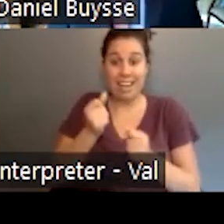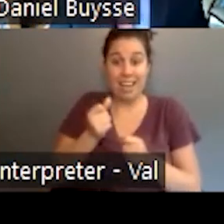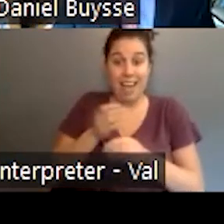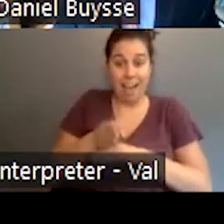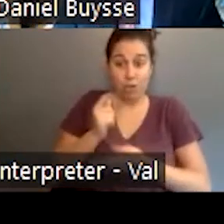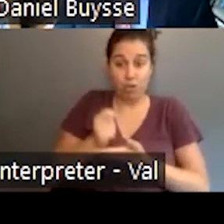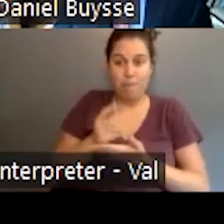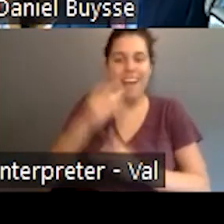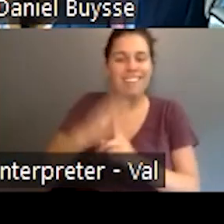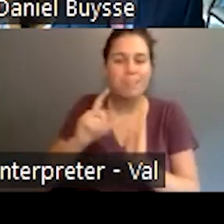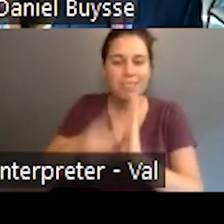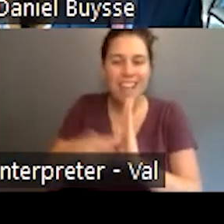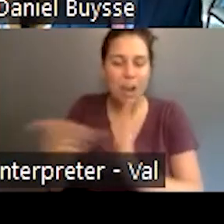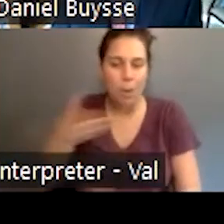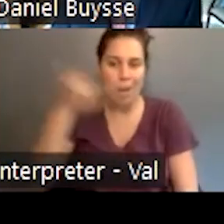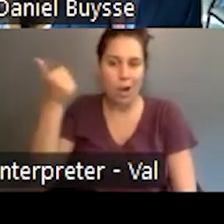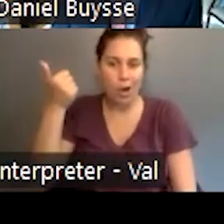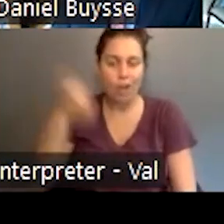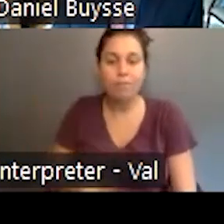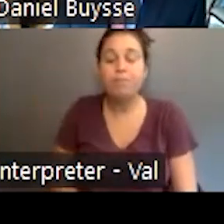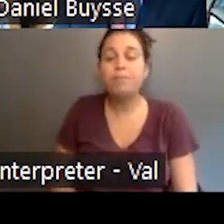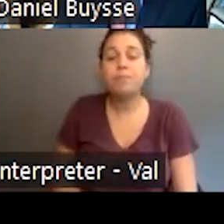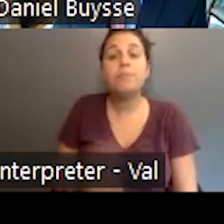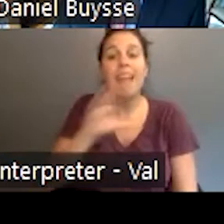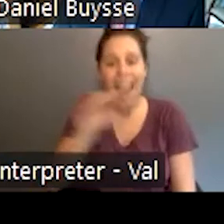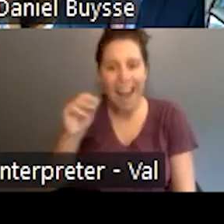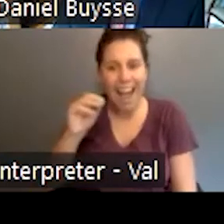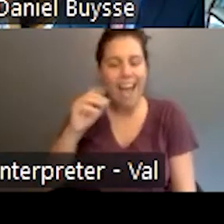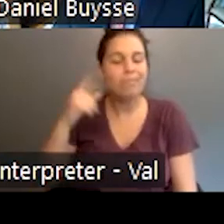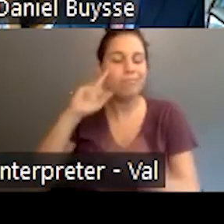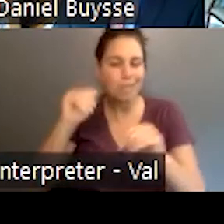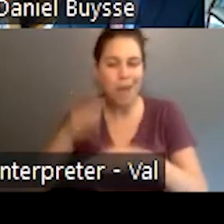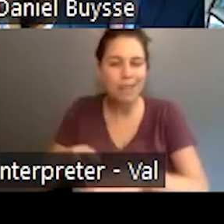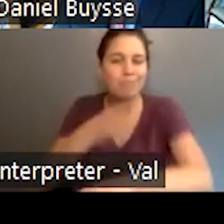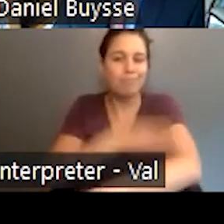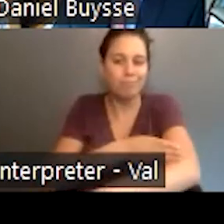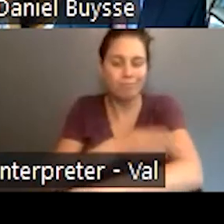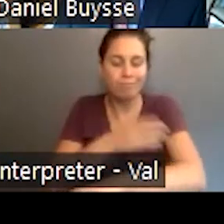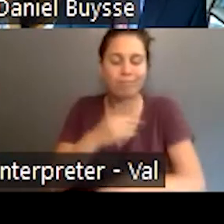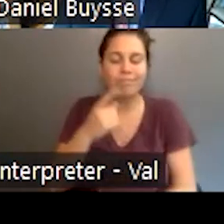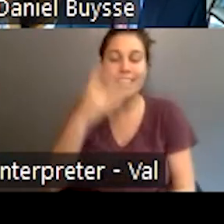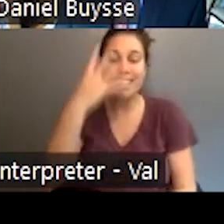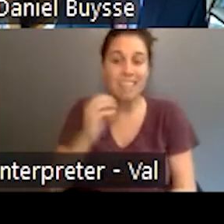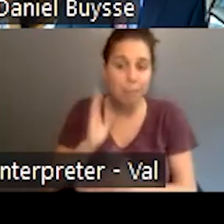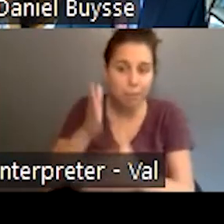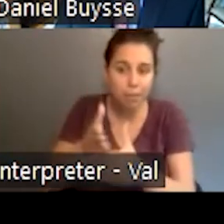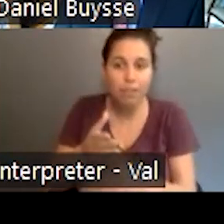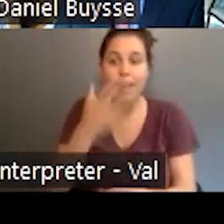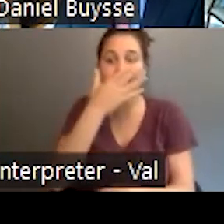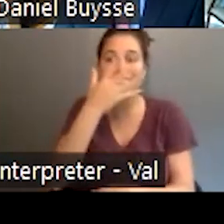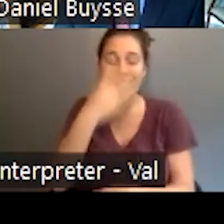later. As expected, there was also improvement in sleep disturbance and sleep-related impairment as measured